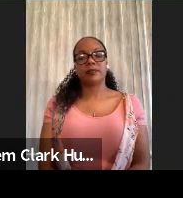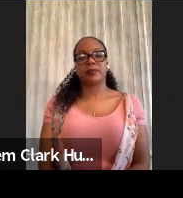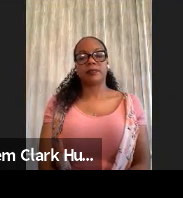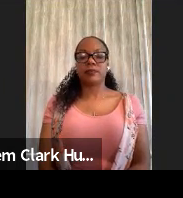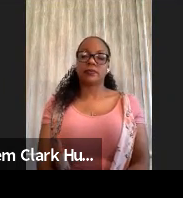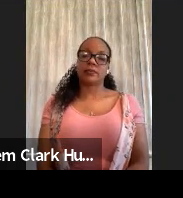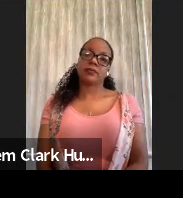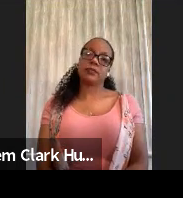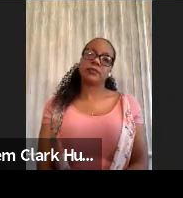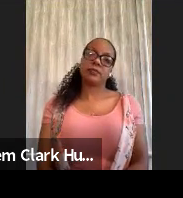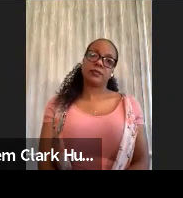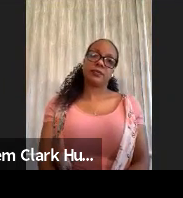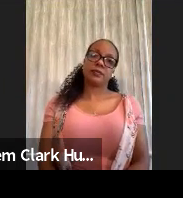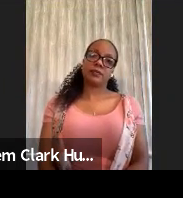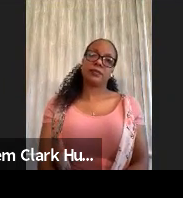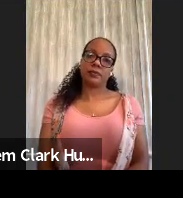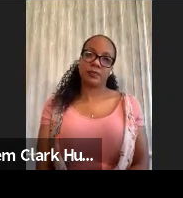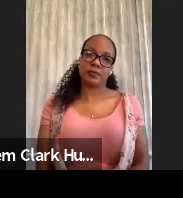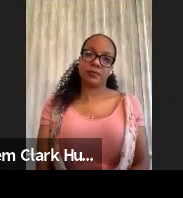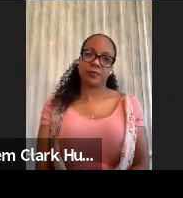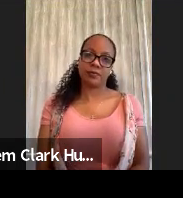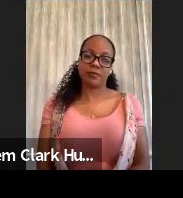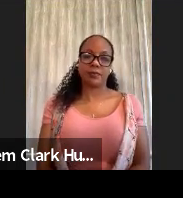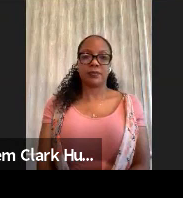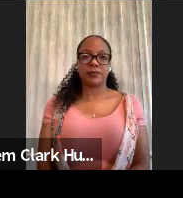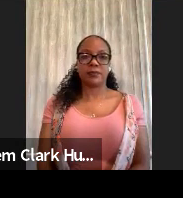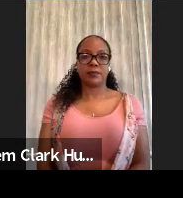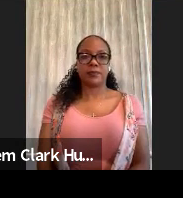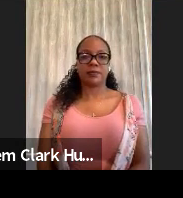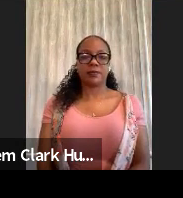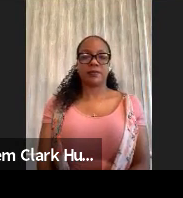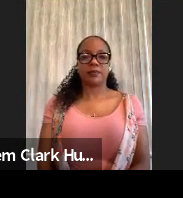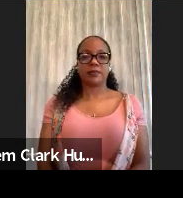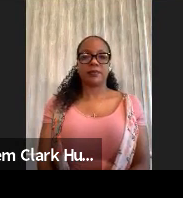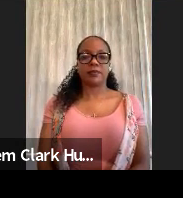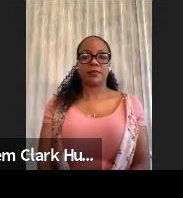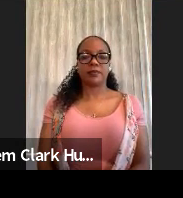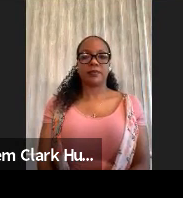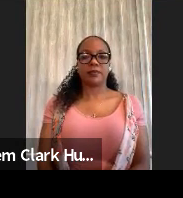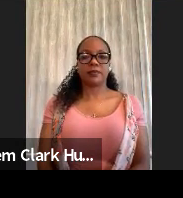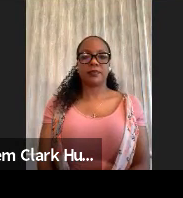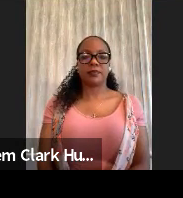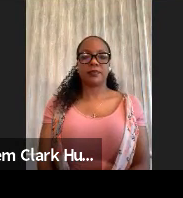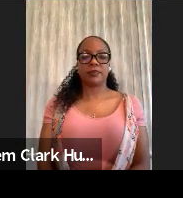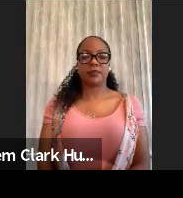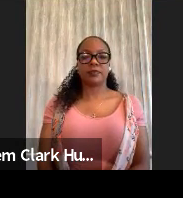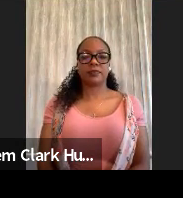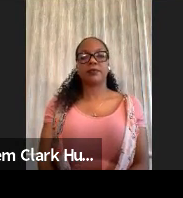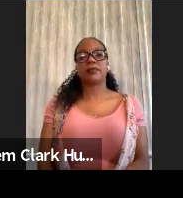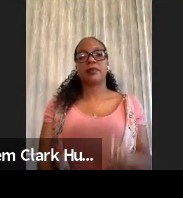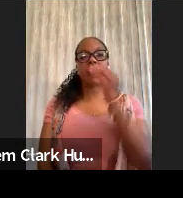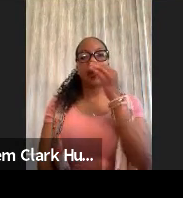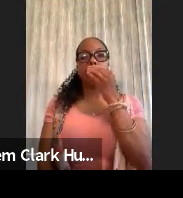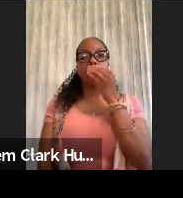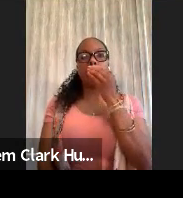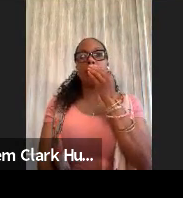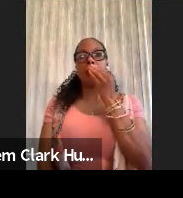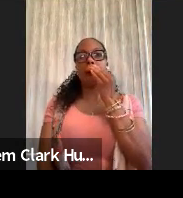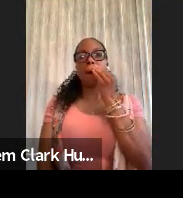couple months off as sheriffs and other moratoriums lift, as expanded unemployment goes away,